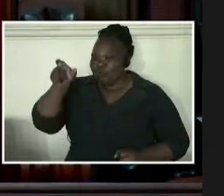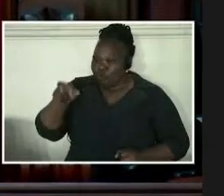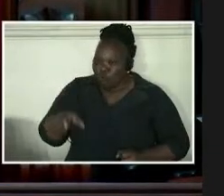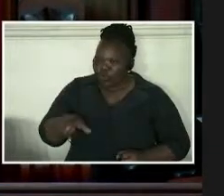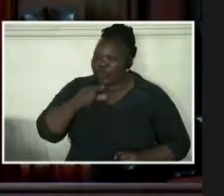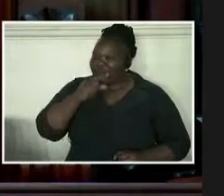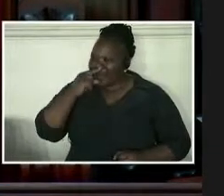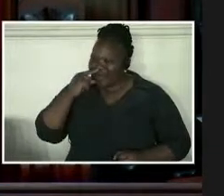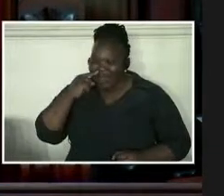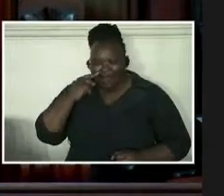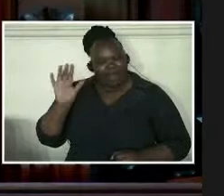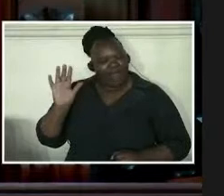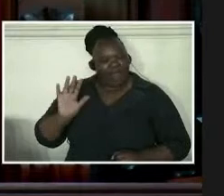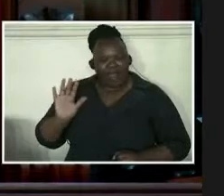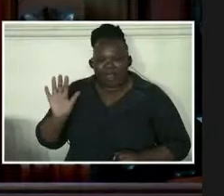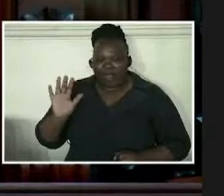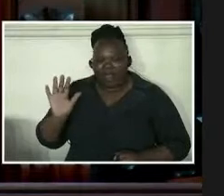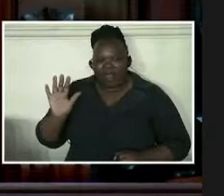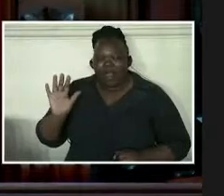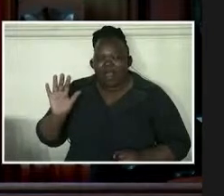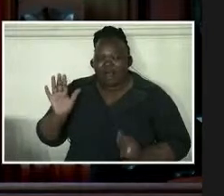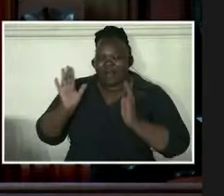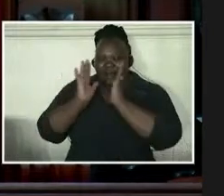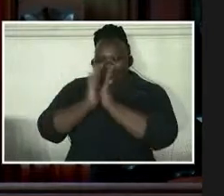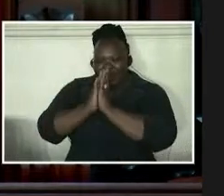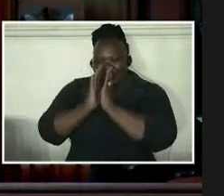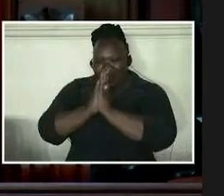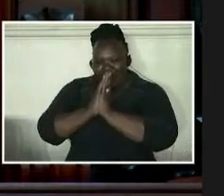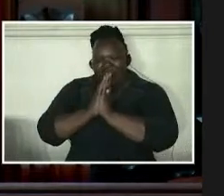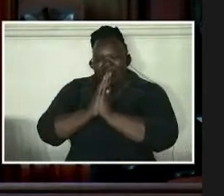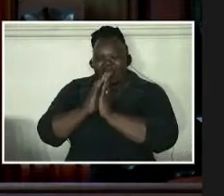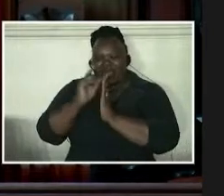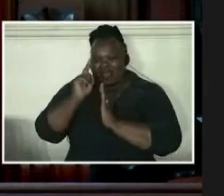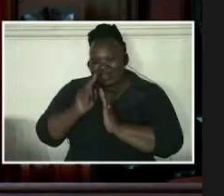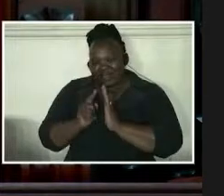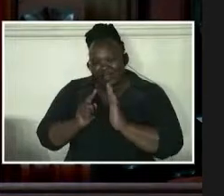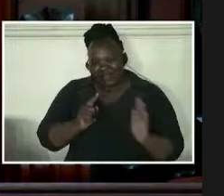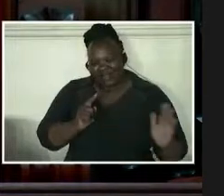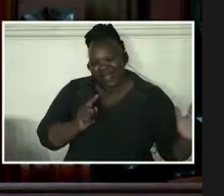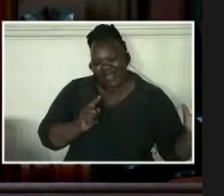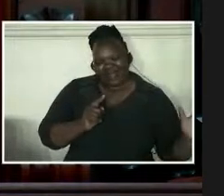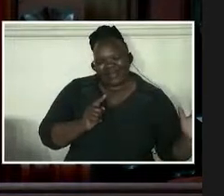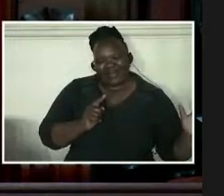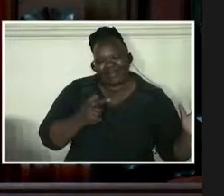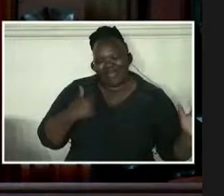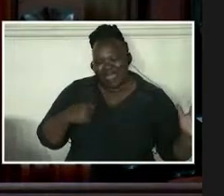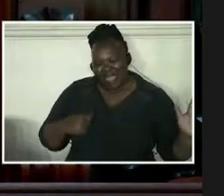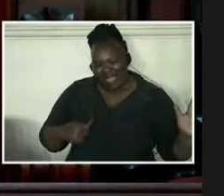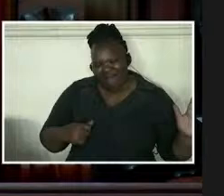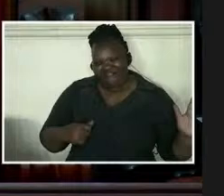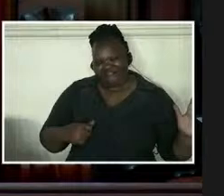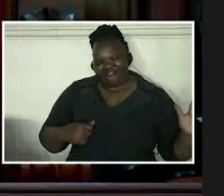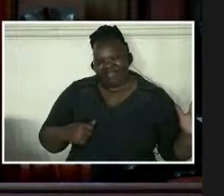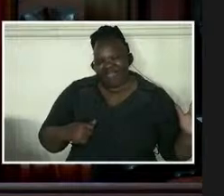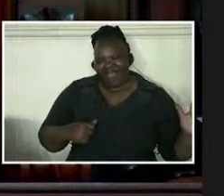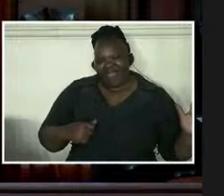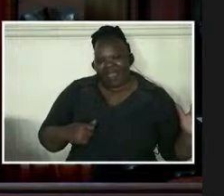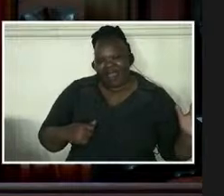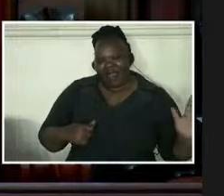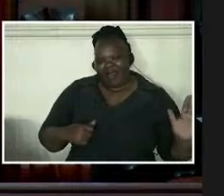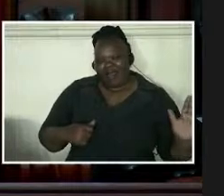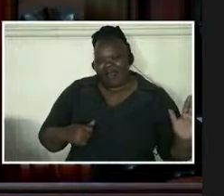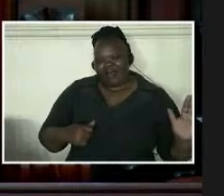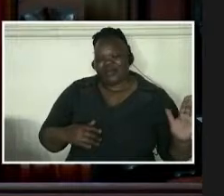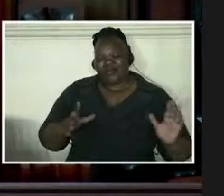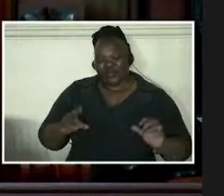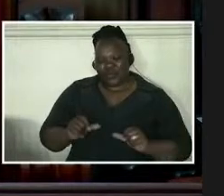name who are pleading that this site behaves that toward the drowned speaker so